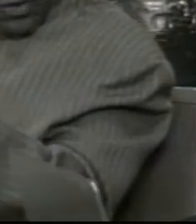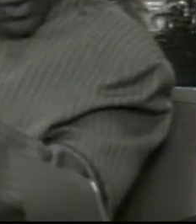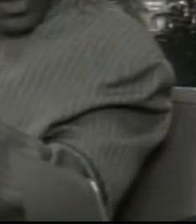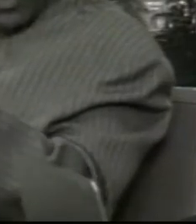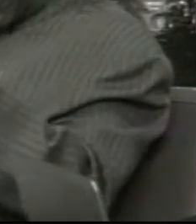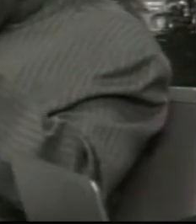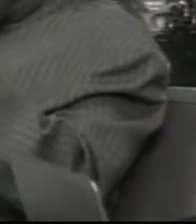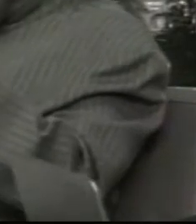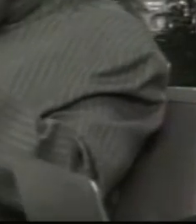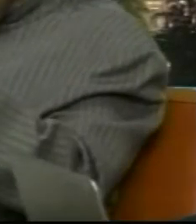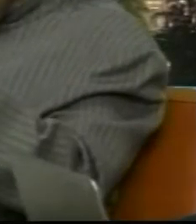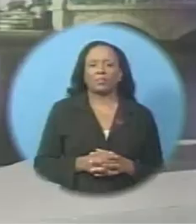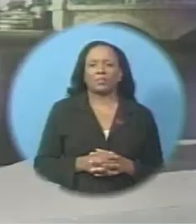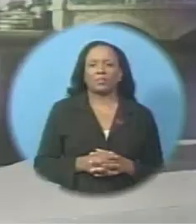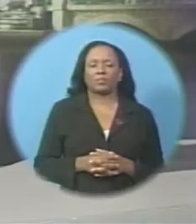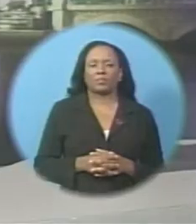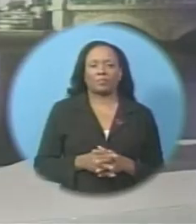world.